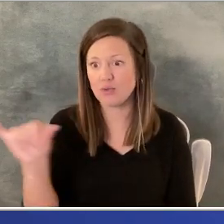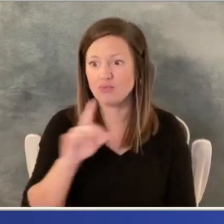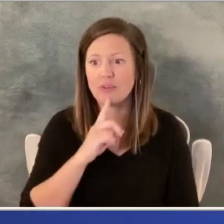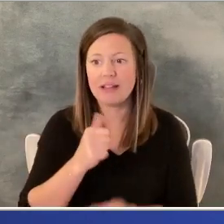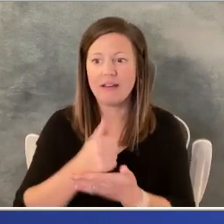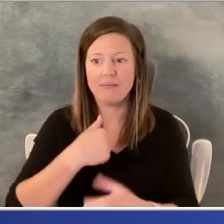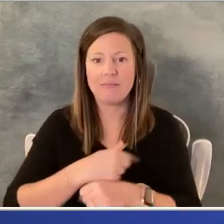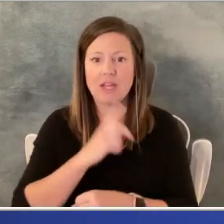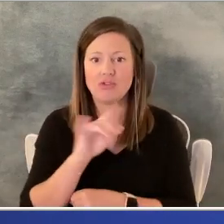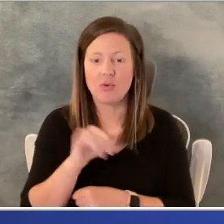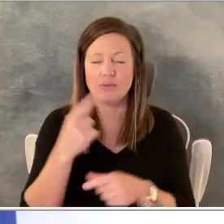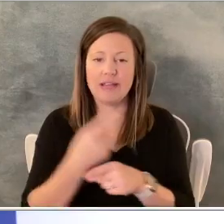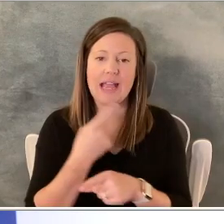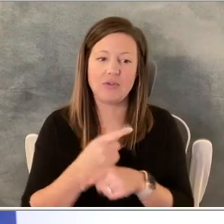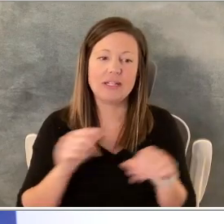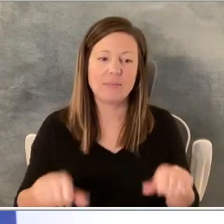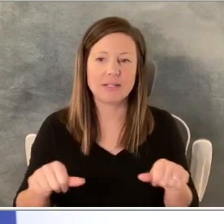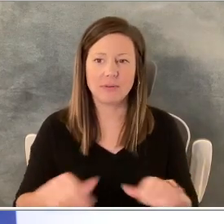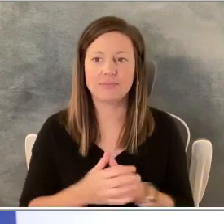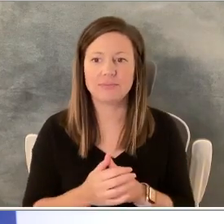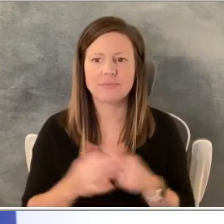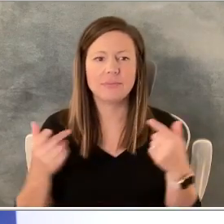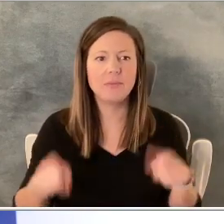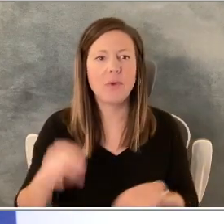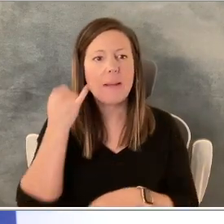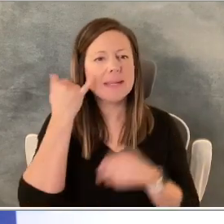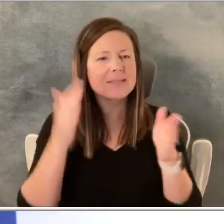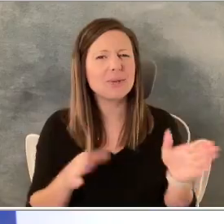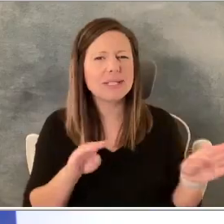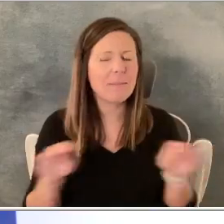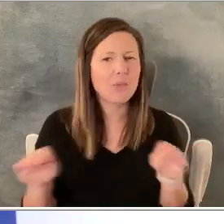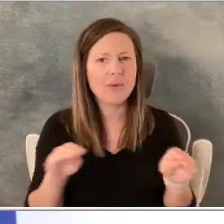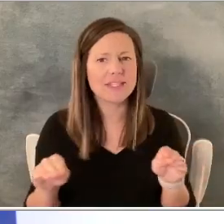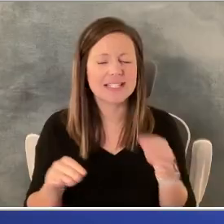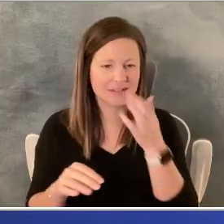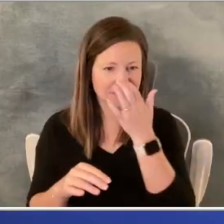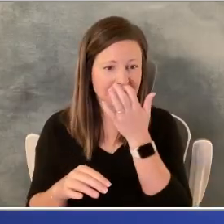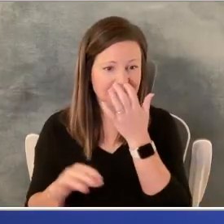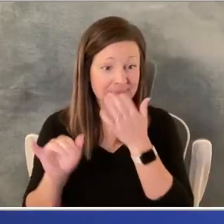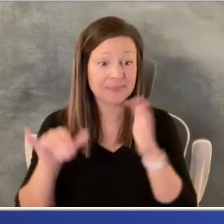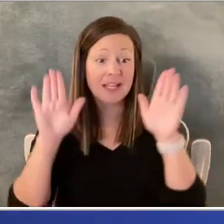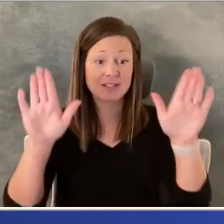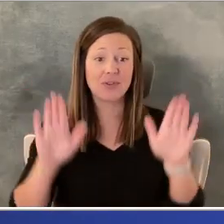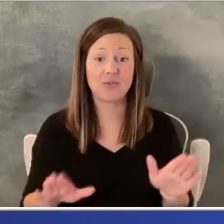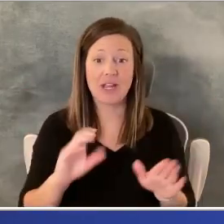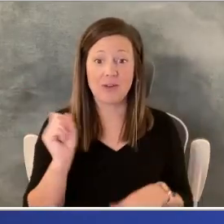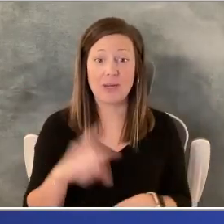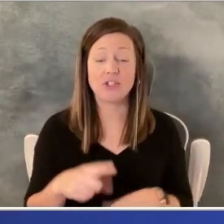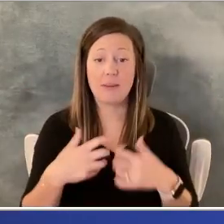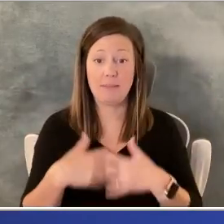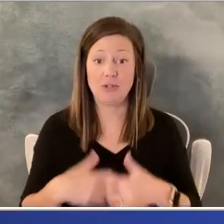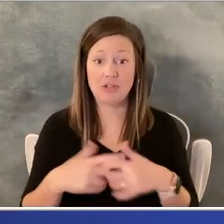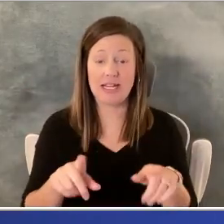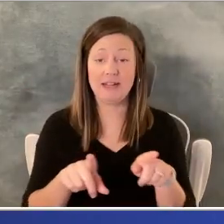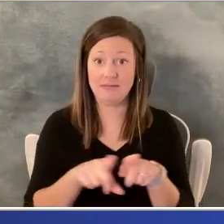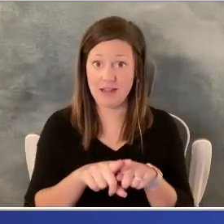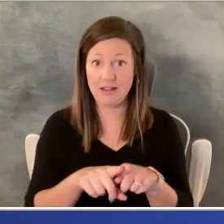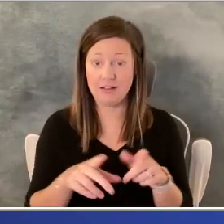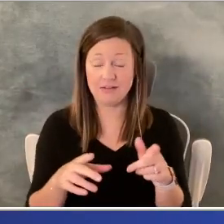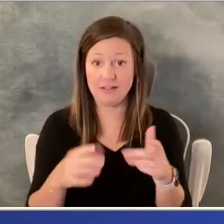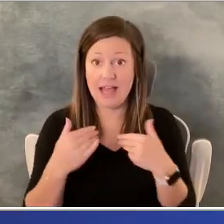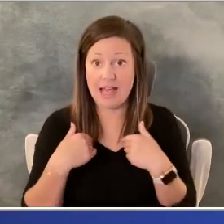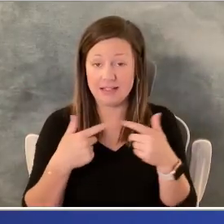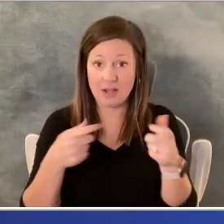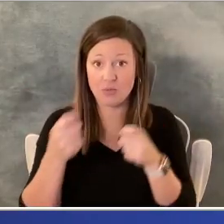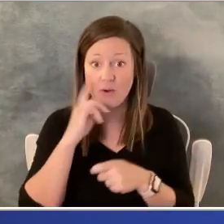as accurate as possible. What happens if someone moves? So that's a great question. The machine actually has a control for that. There's a